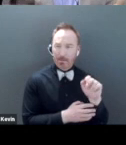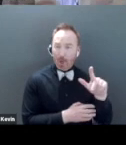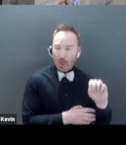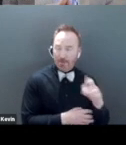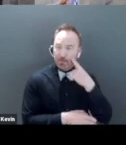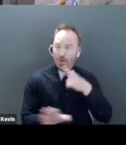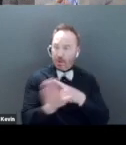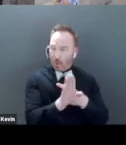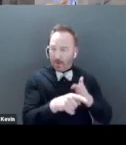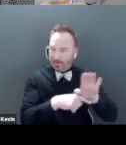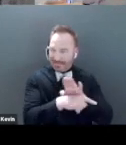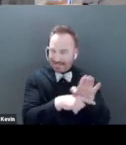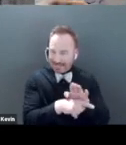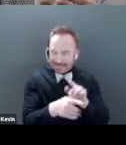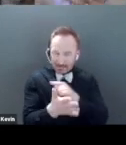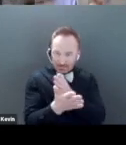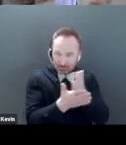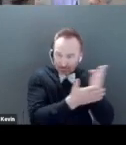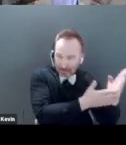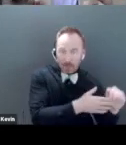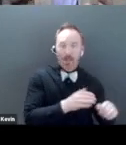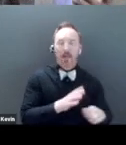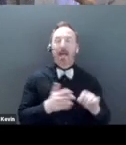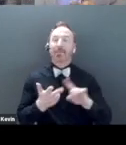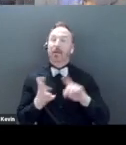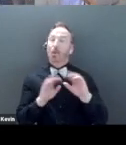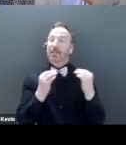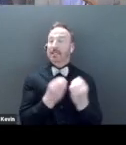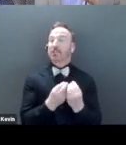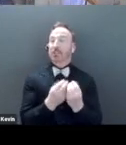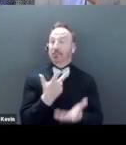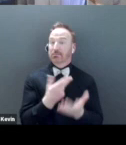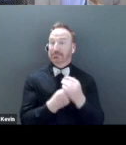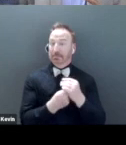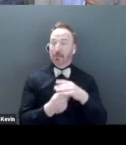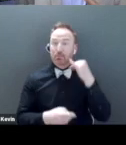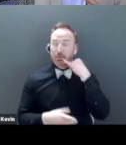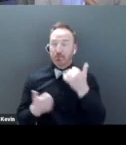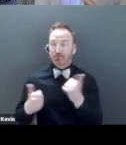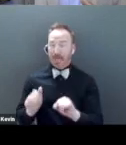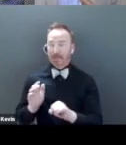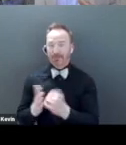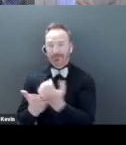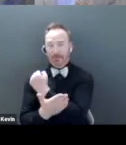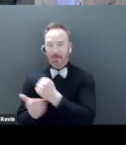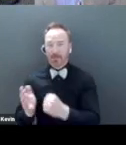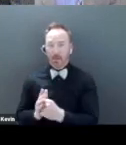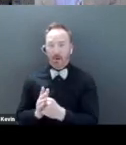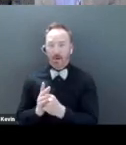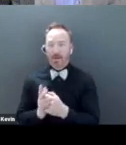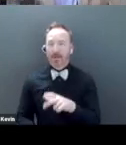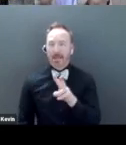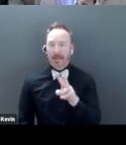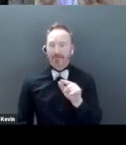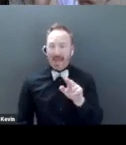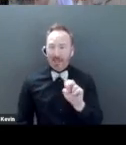to your organization. So if you try to optimize your value, your business